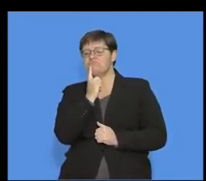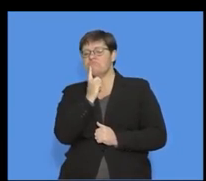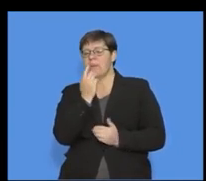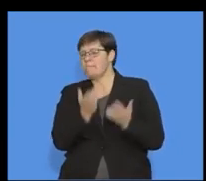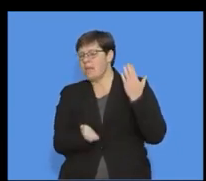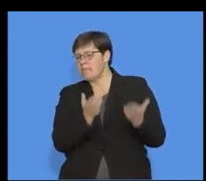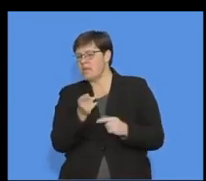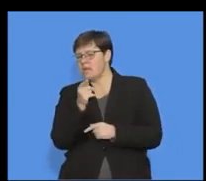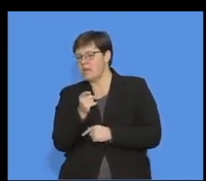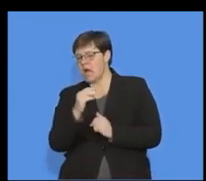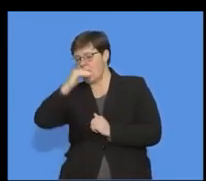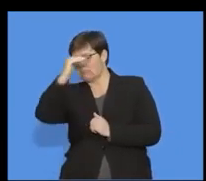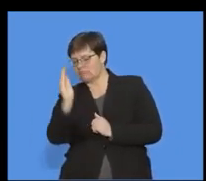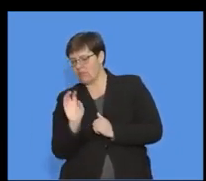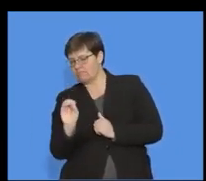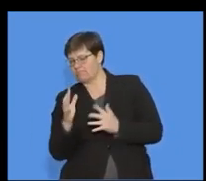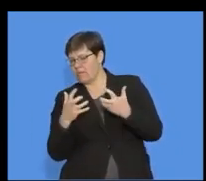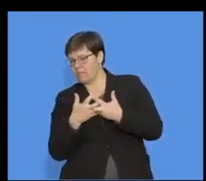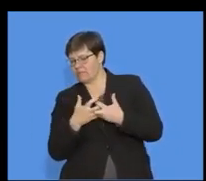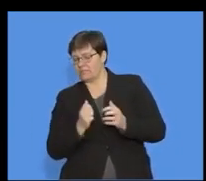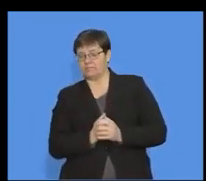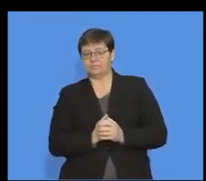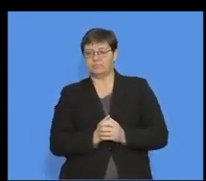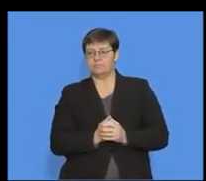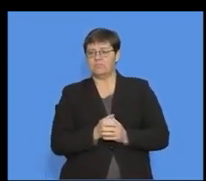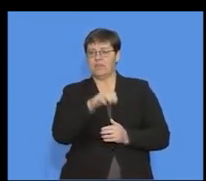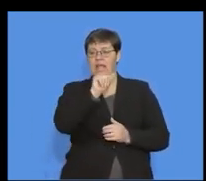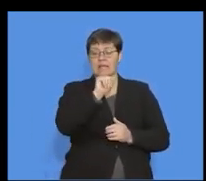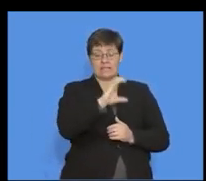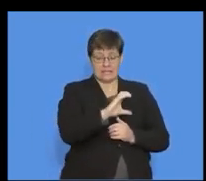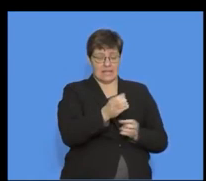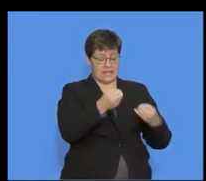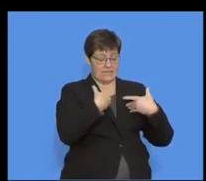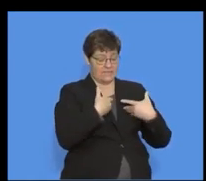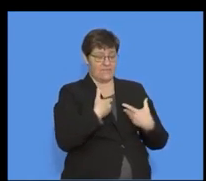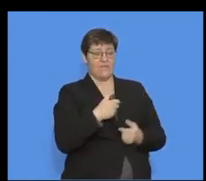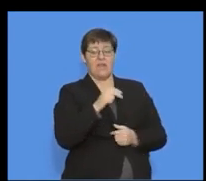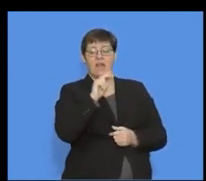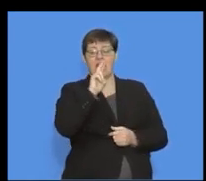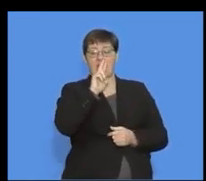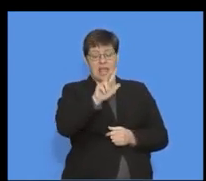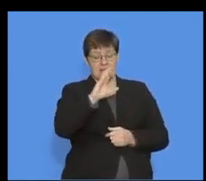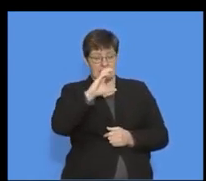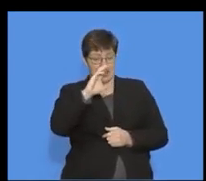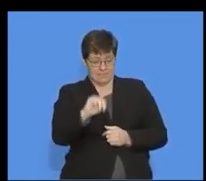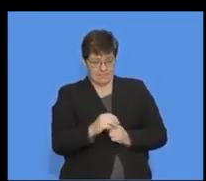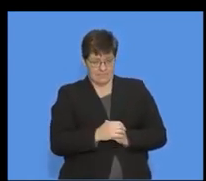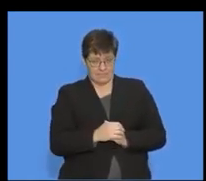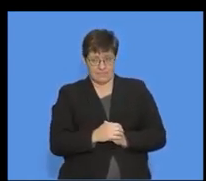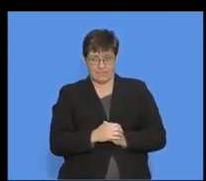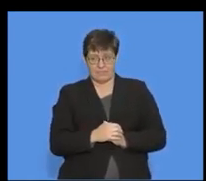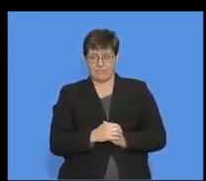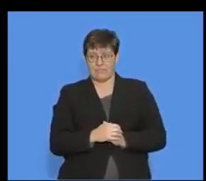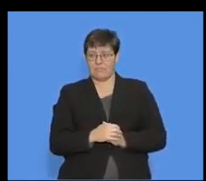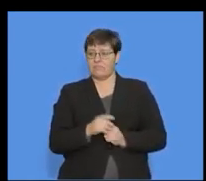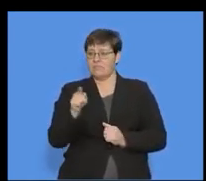to do with it being on the circumference. Now, AC is given to be for 8 centimeters.